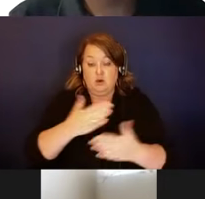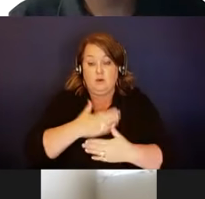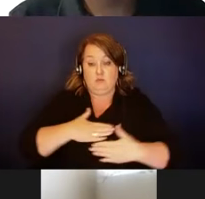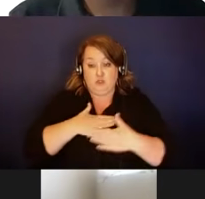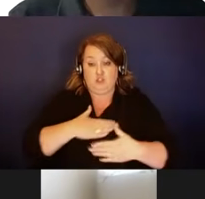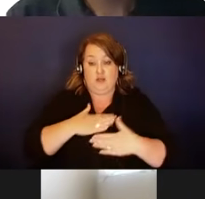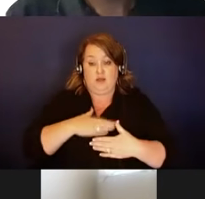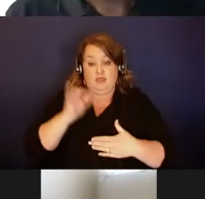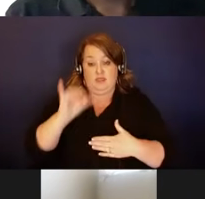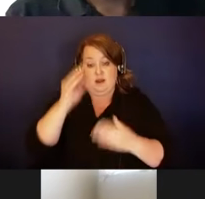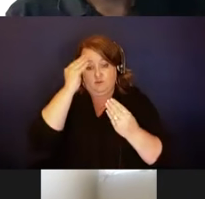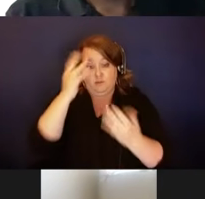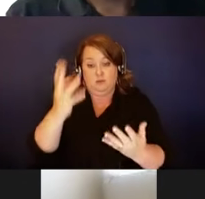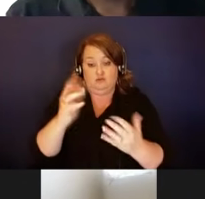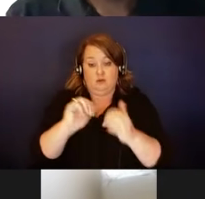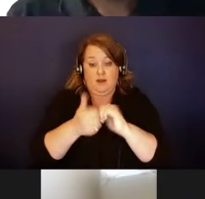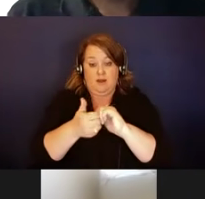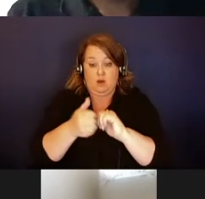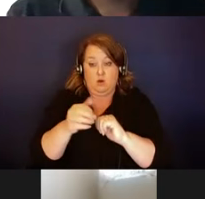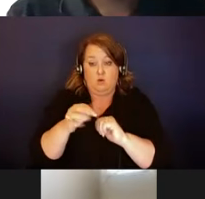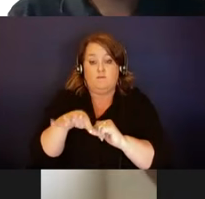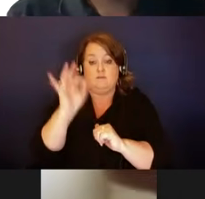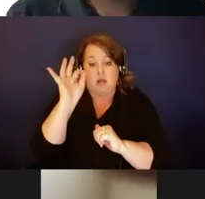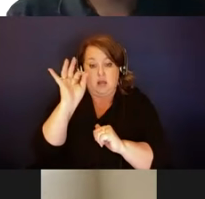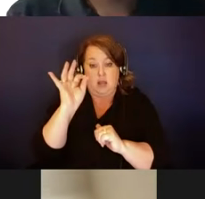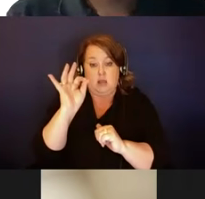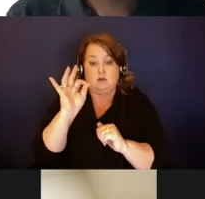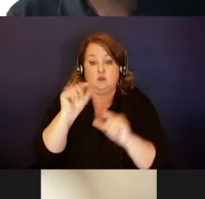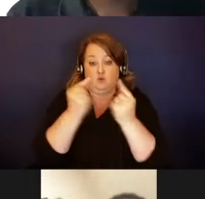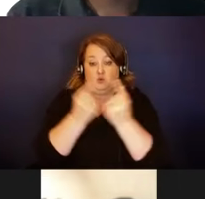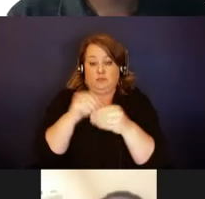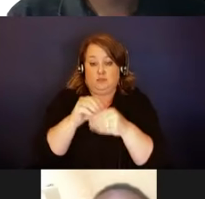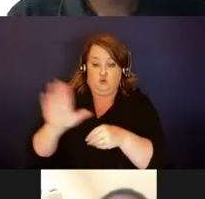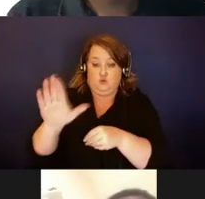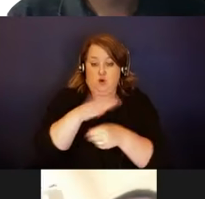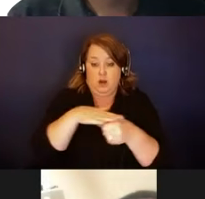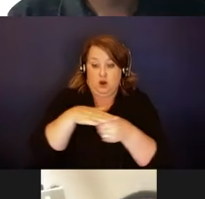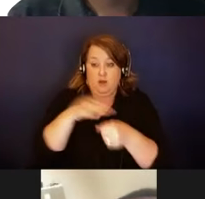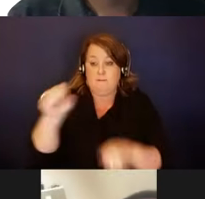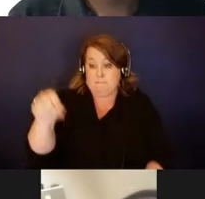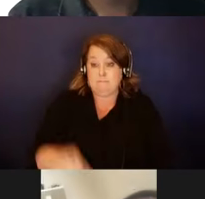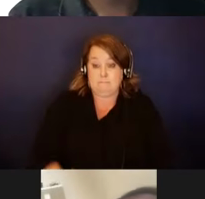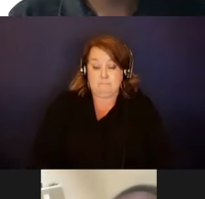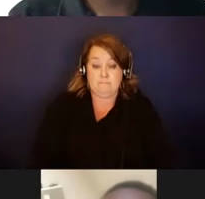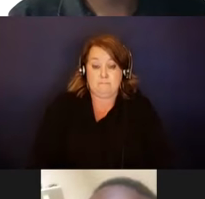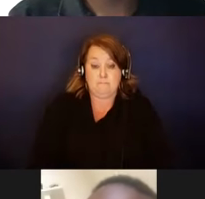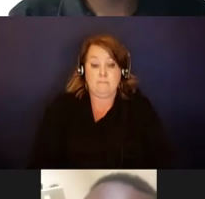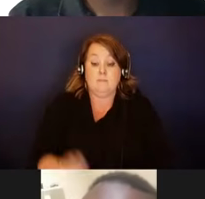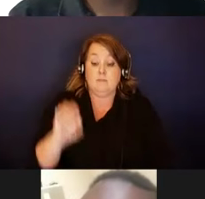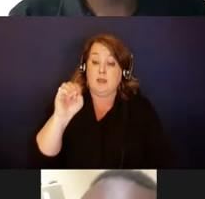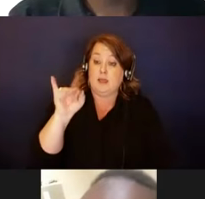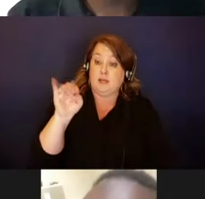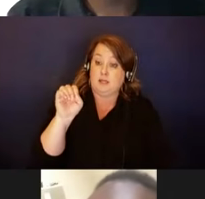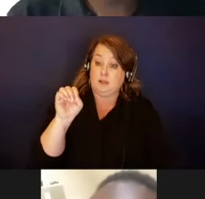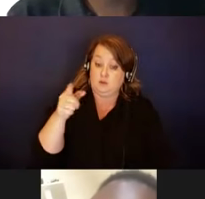how to find any advocacy groups that are in their areas. Okay. And Eddie, did you